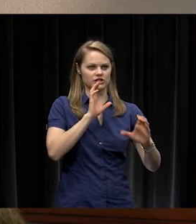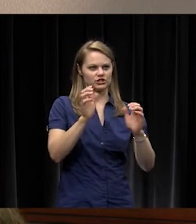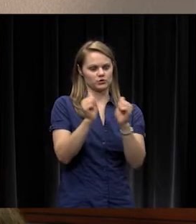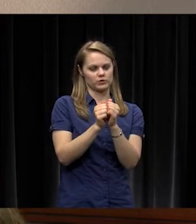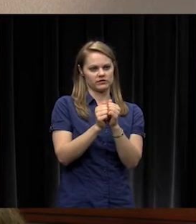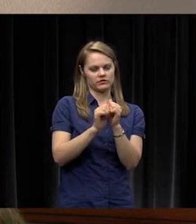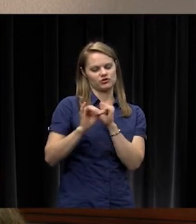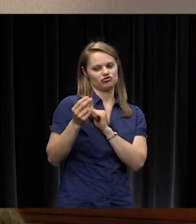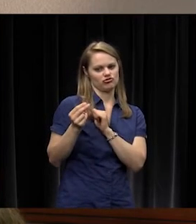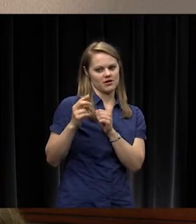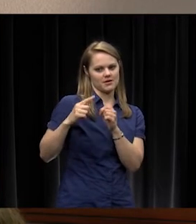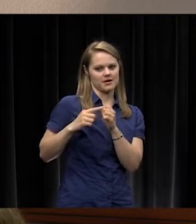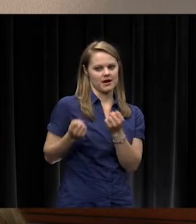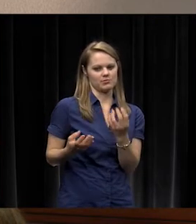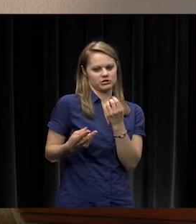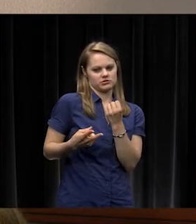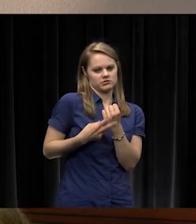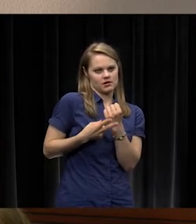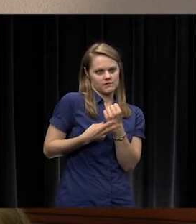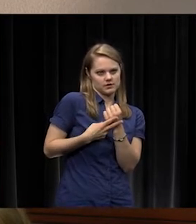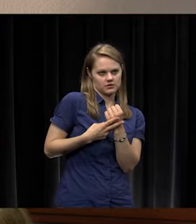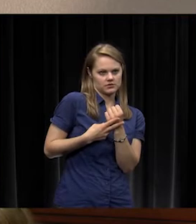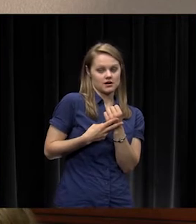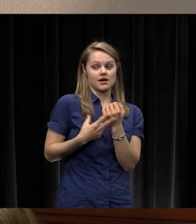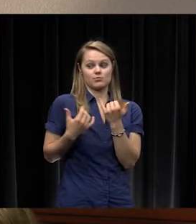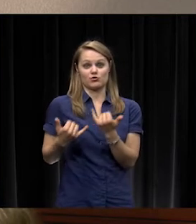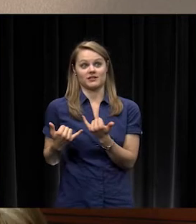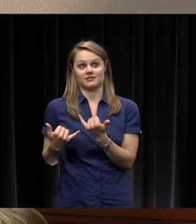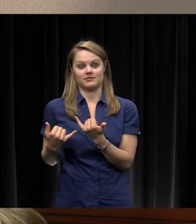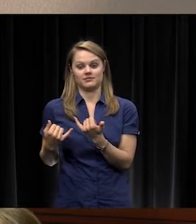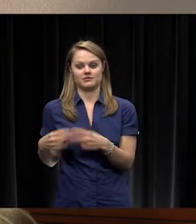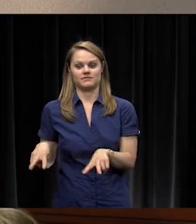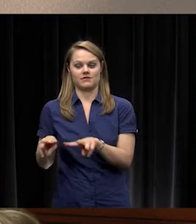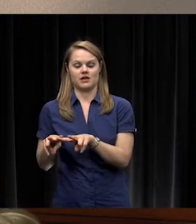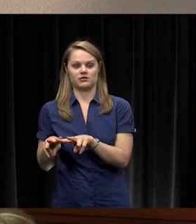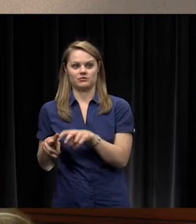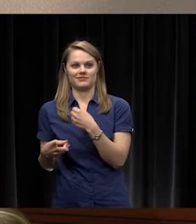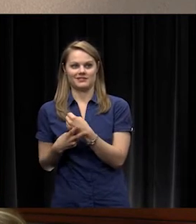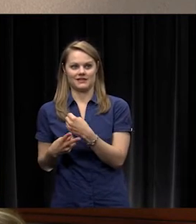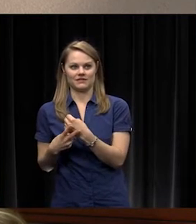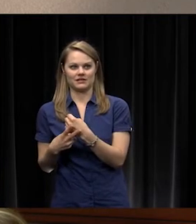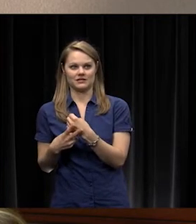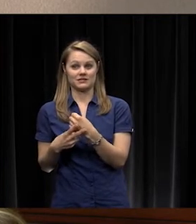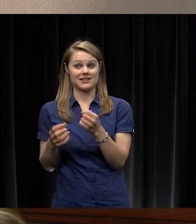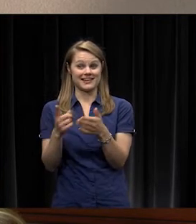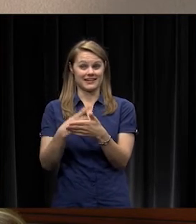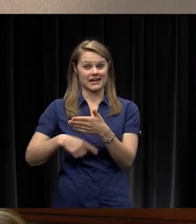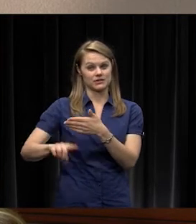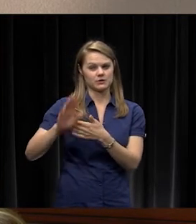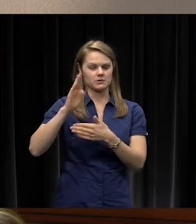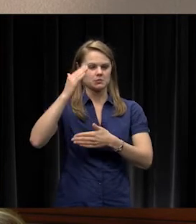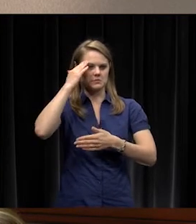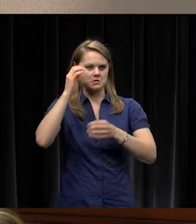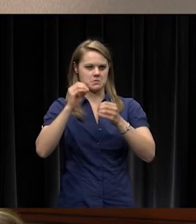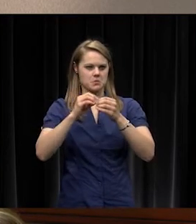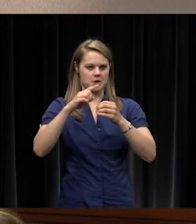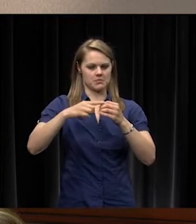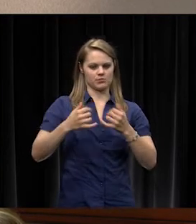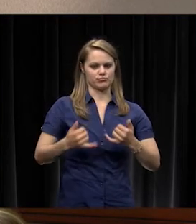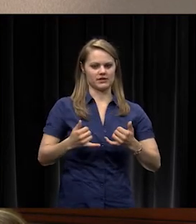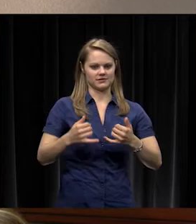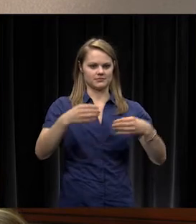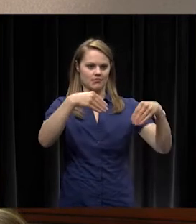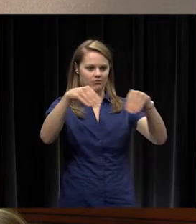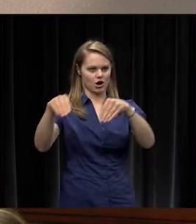of savings we want to see, but also the present value savings. We will have a better idea from a market standpoint next week with respect to what those numbers